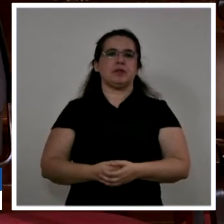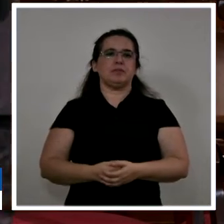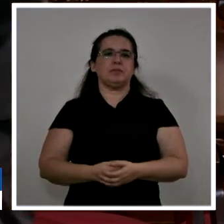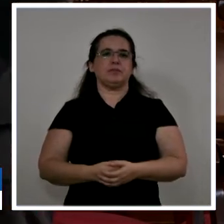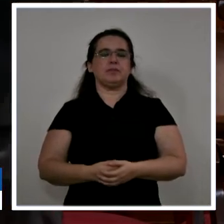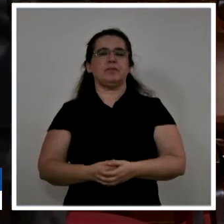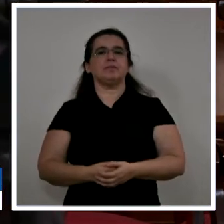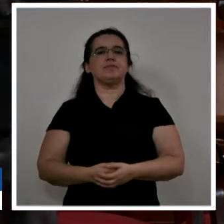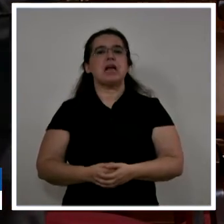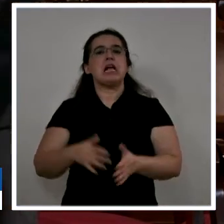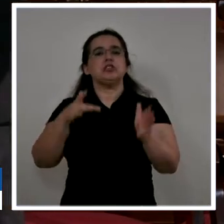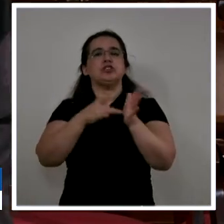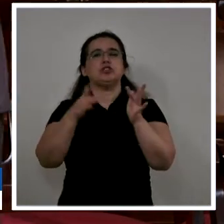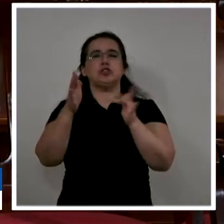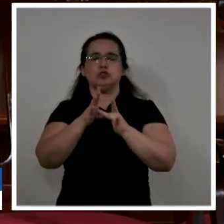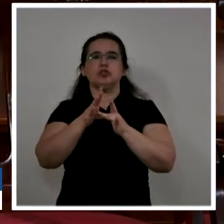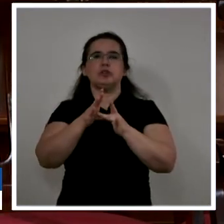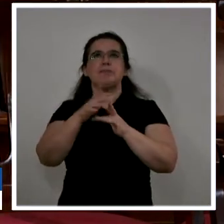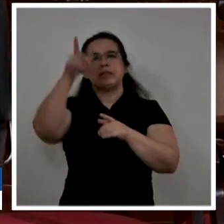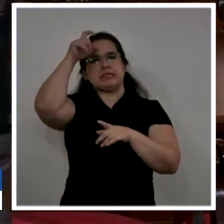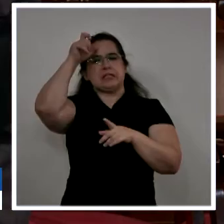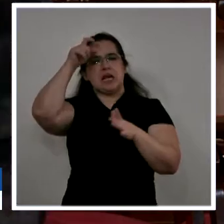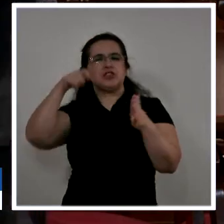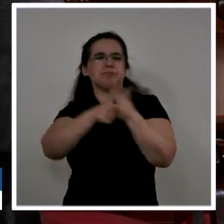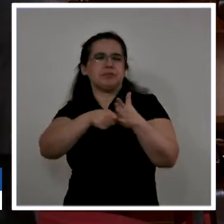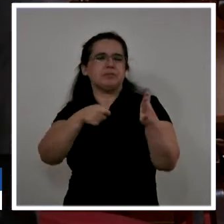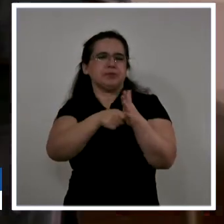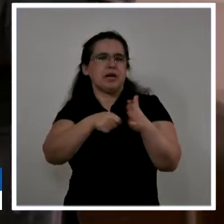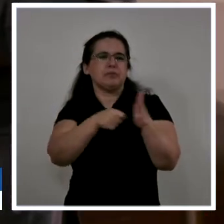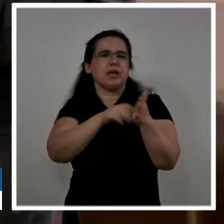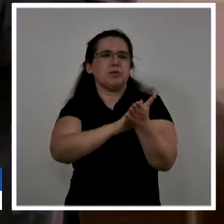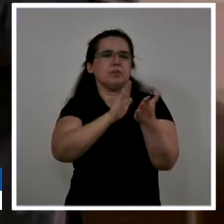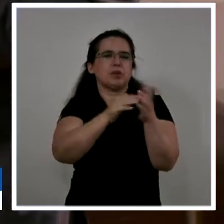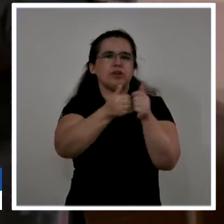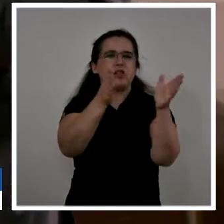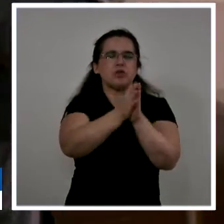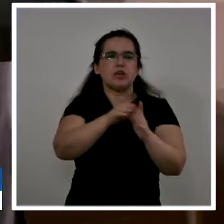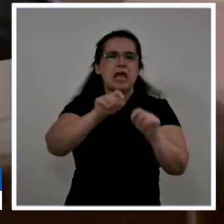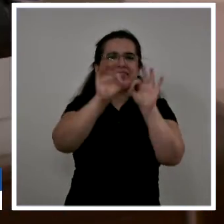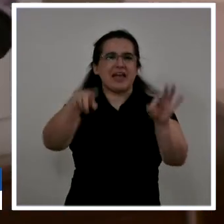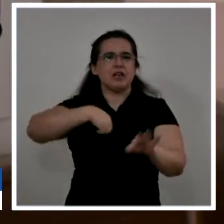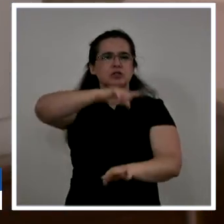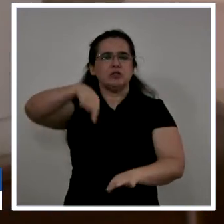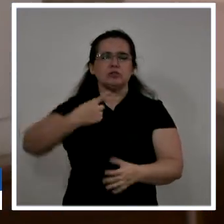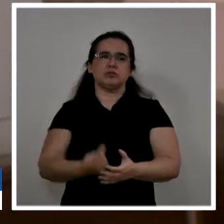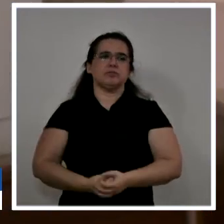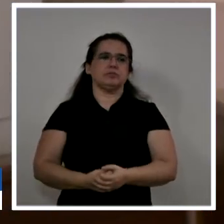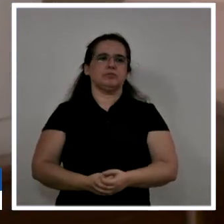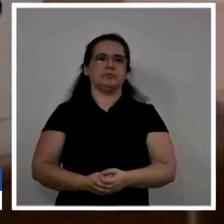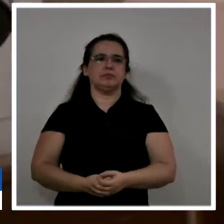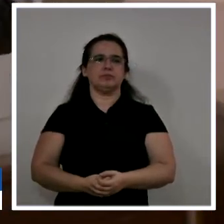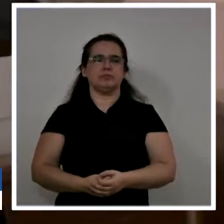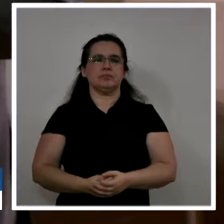Ele passou por todas as tentações, todas as provas, tal como nós. And he exercised in his own behalf